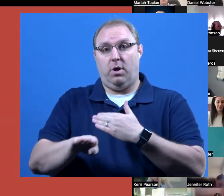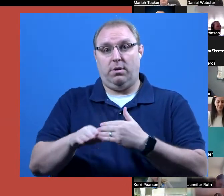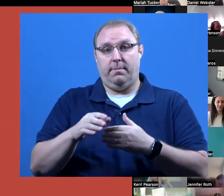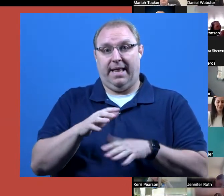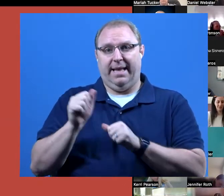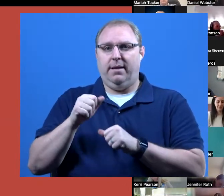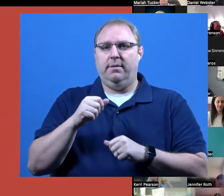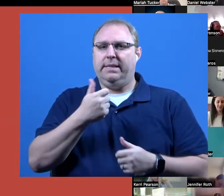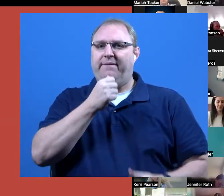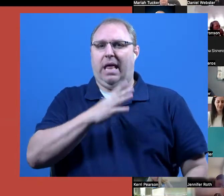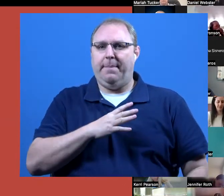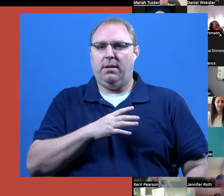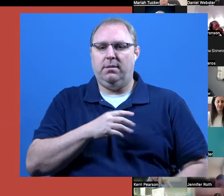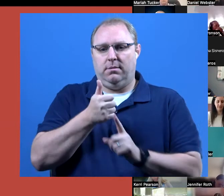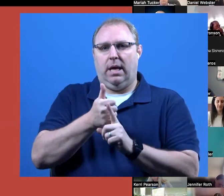That's the bottom line.